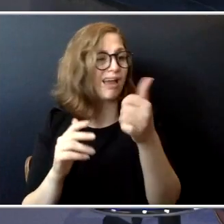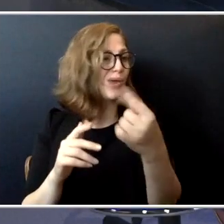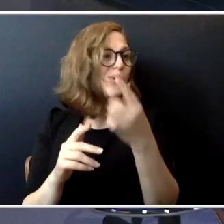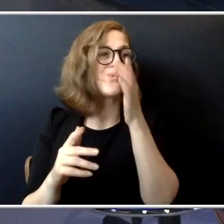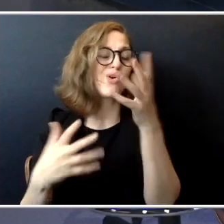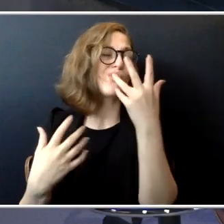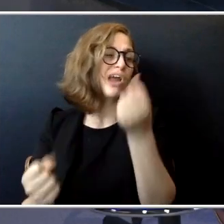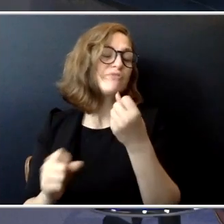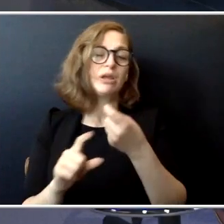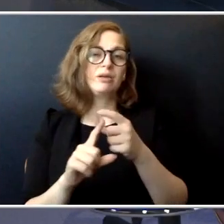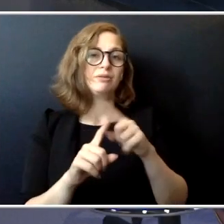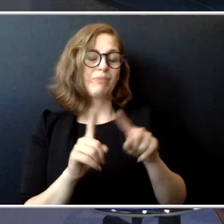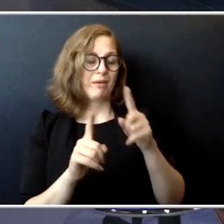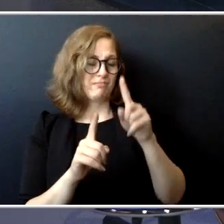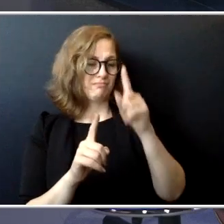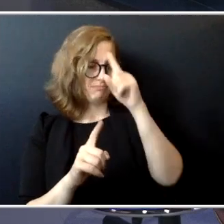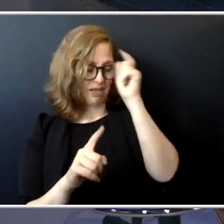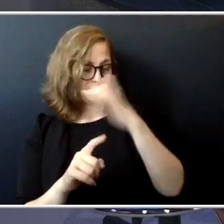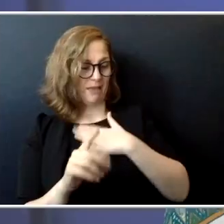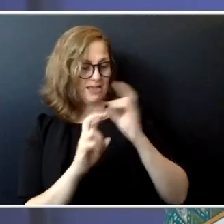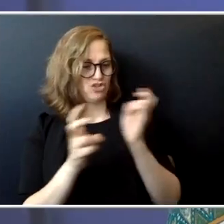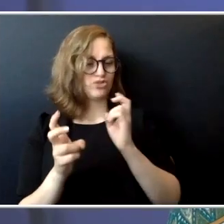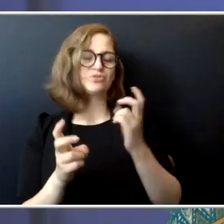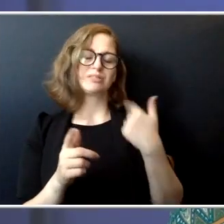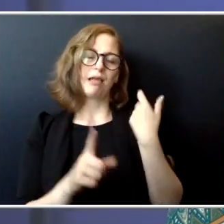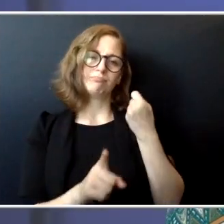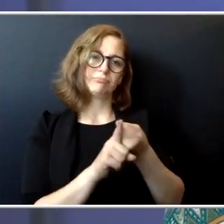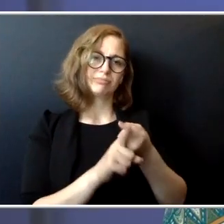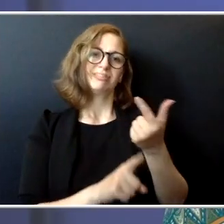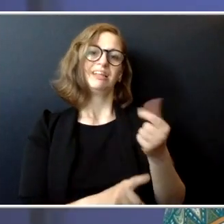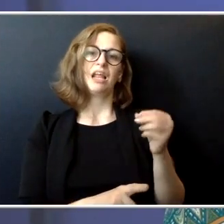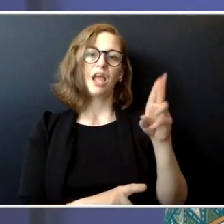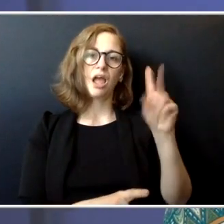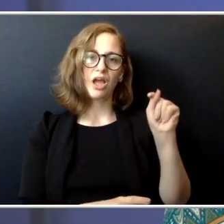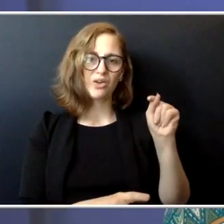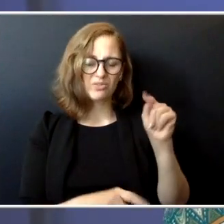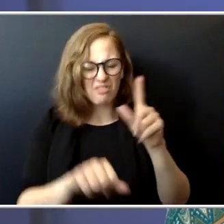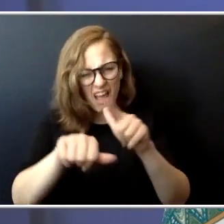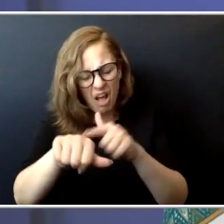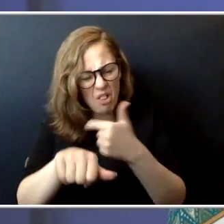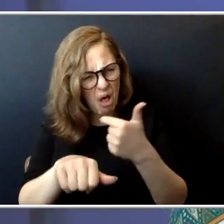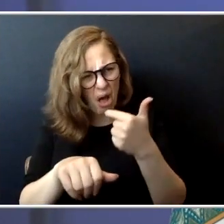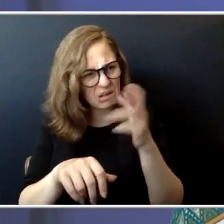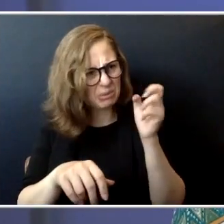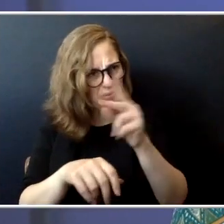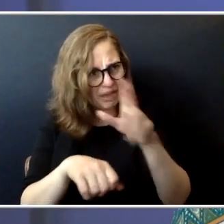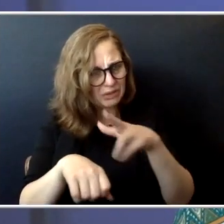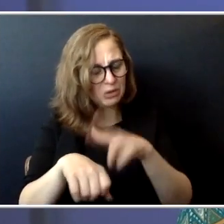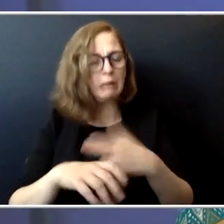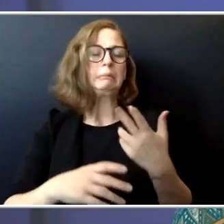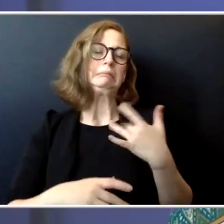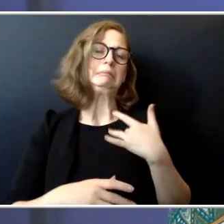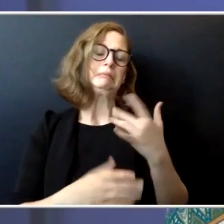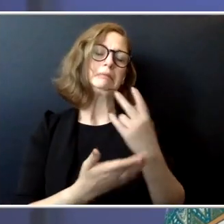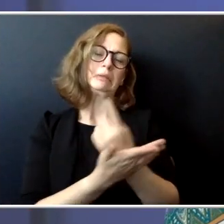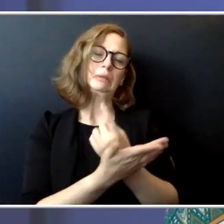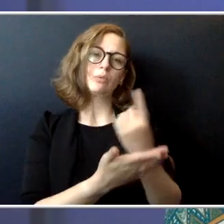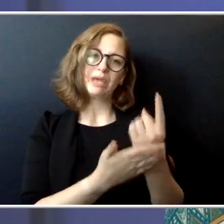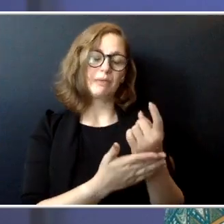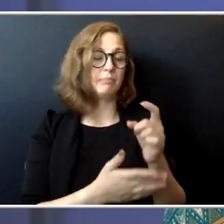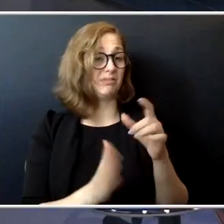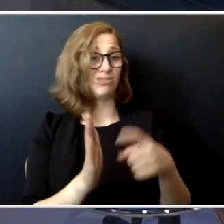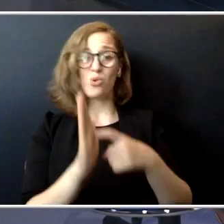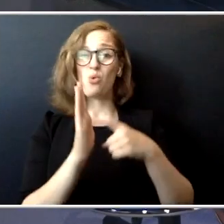up? Usually about a week, but it's if you get on meds right away. You have to get on special medications just for that pretty